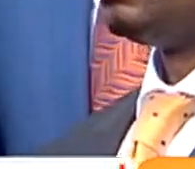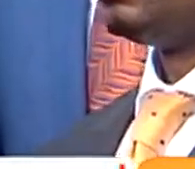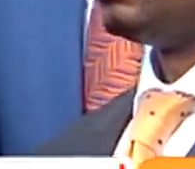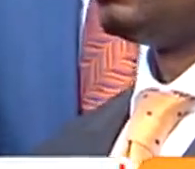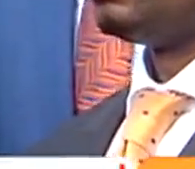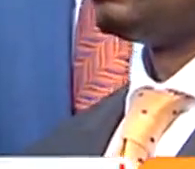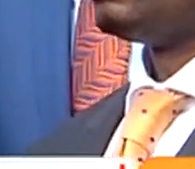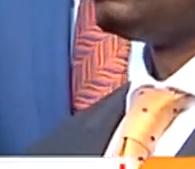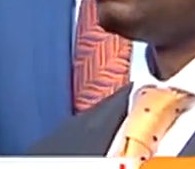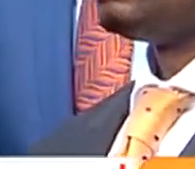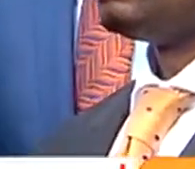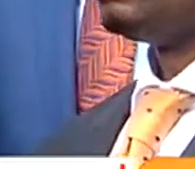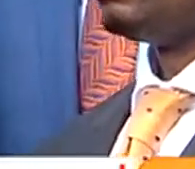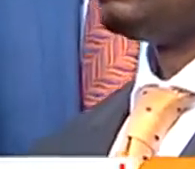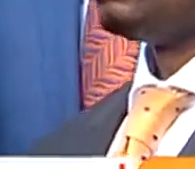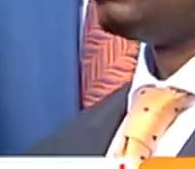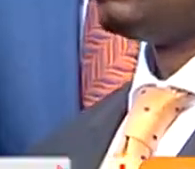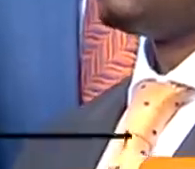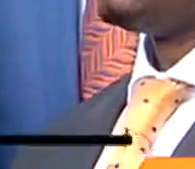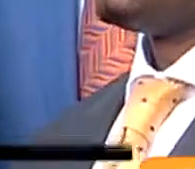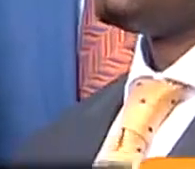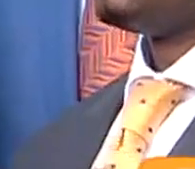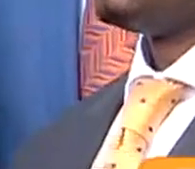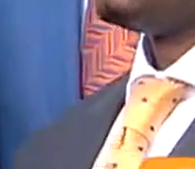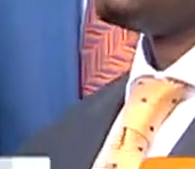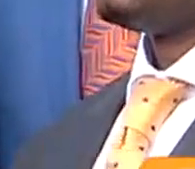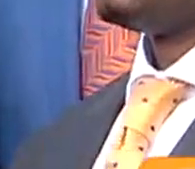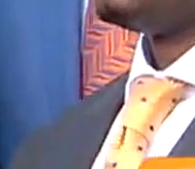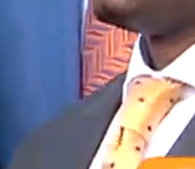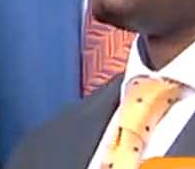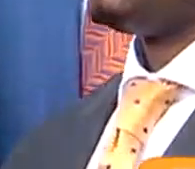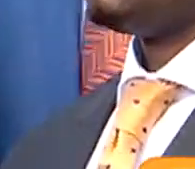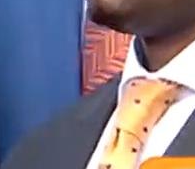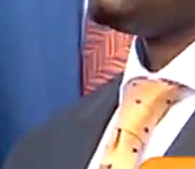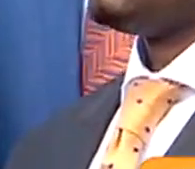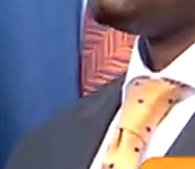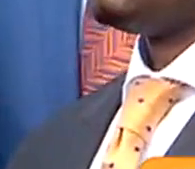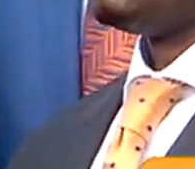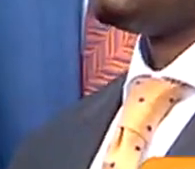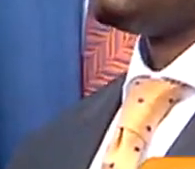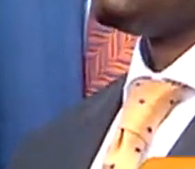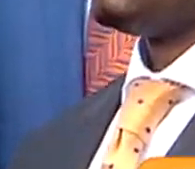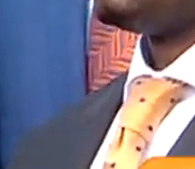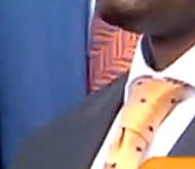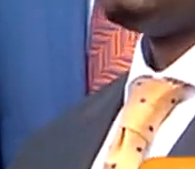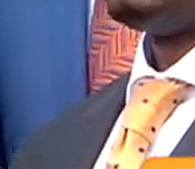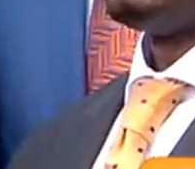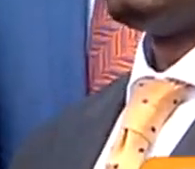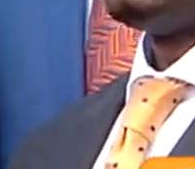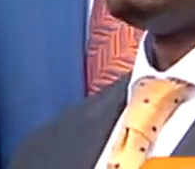to manage political party affairs. There is no any other office in the Republic of